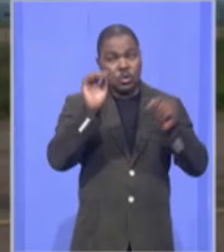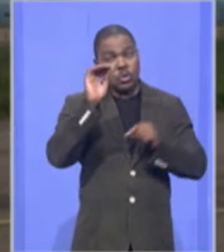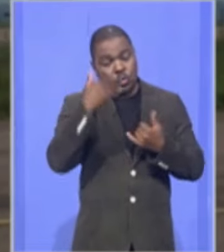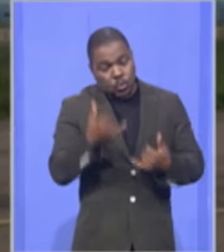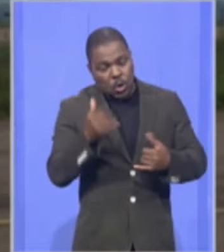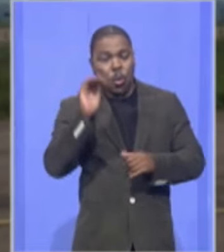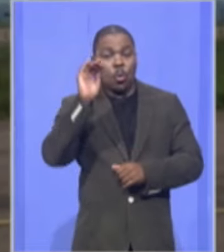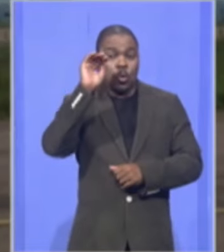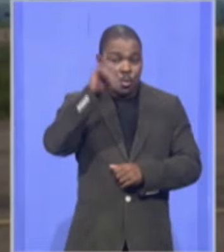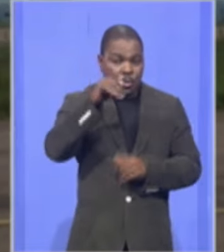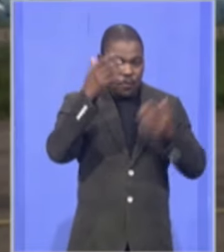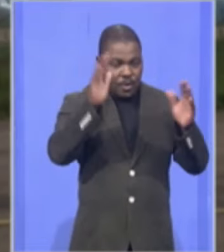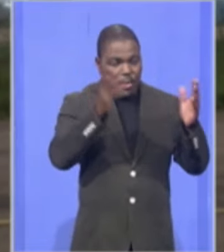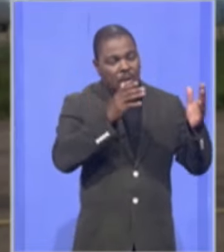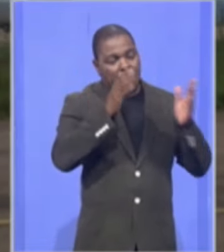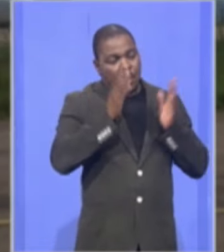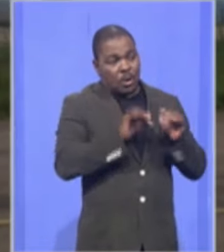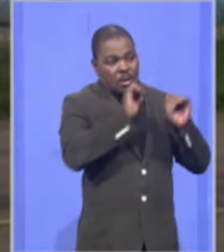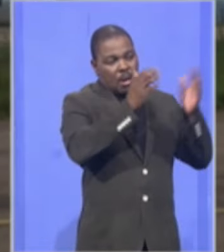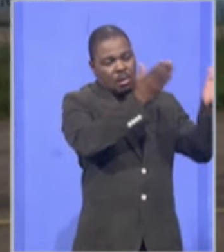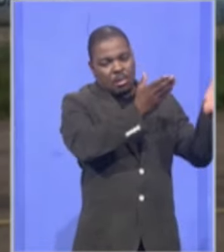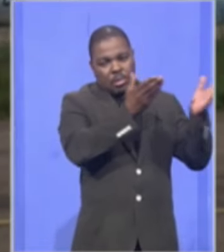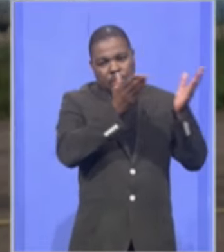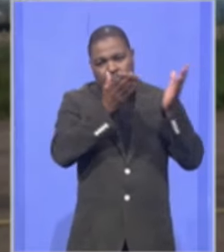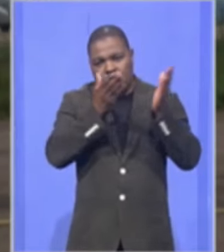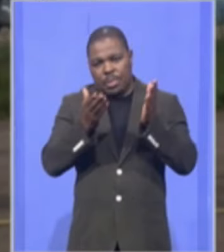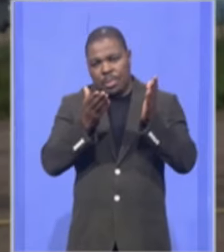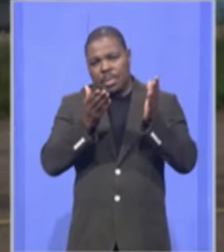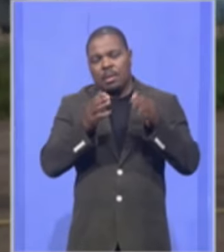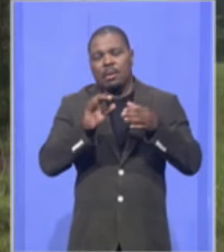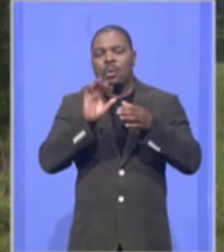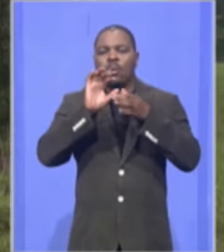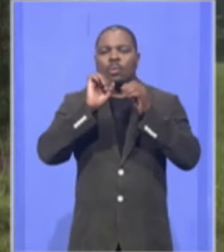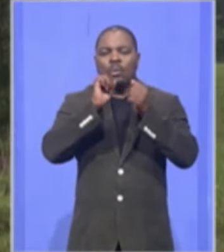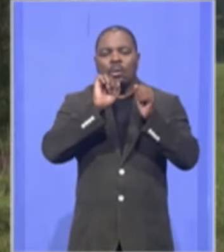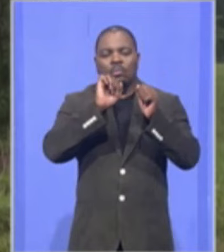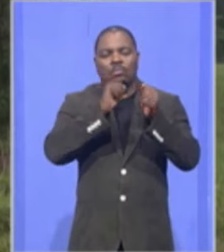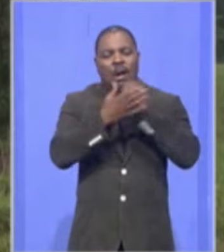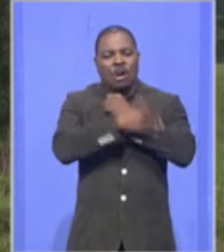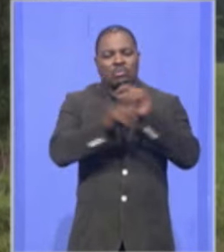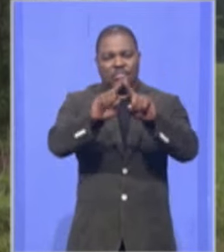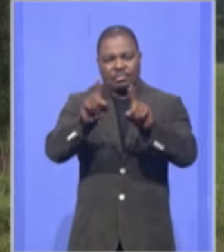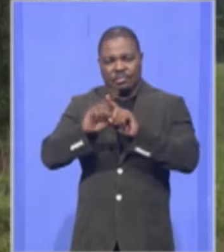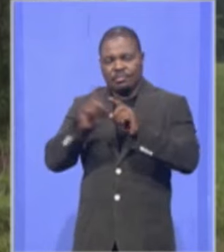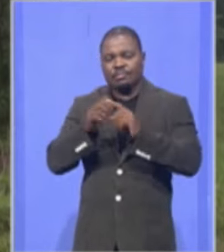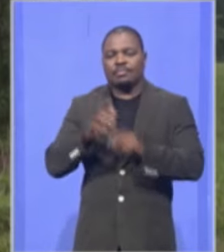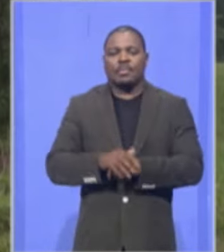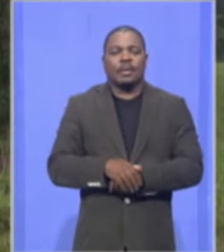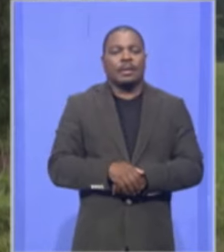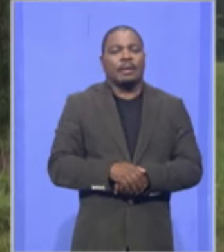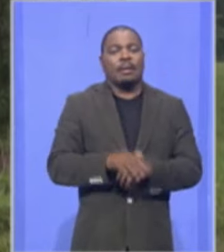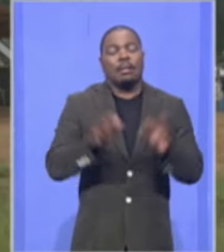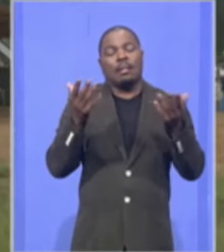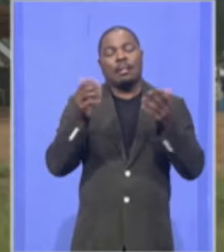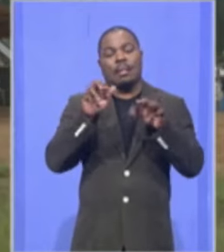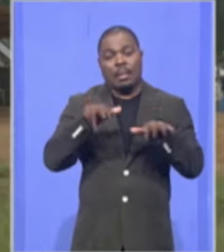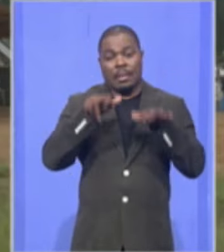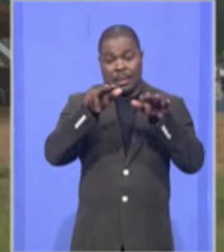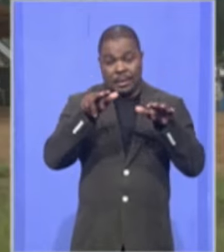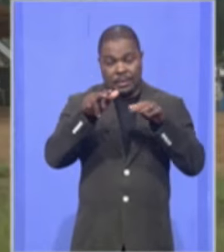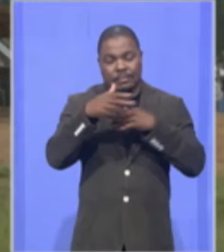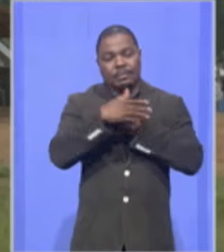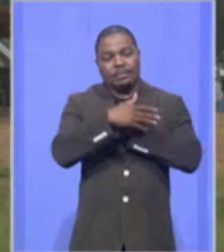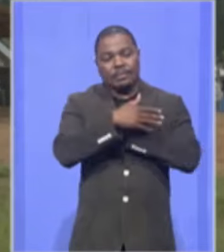moso, Masaledi ao a tla romela kwa dinageng tsa ona. Go tswa go masole a le 18, a le 14